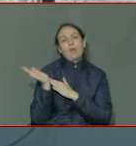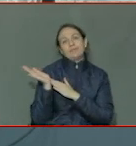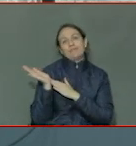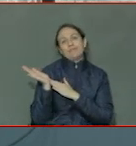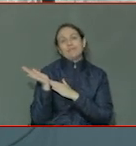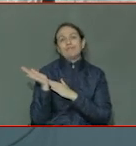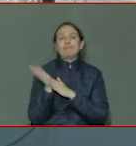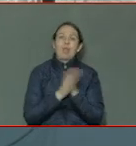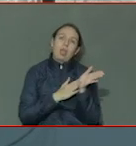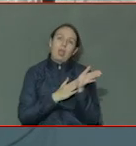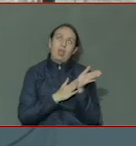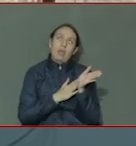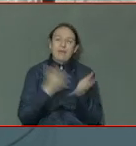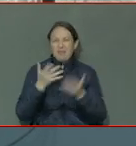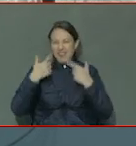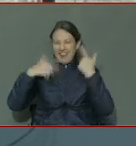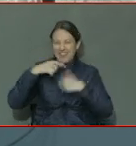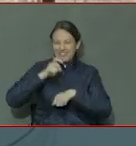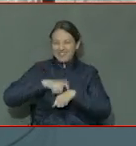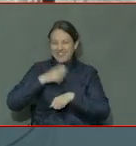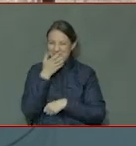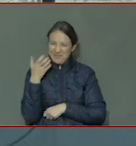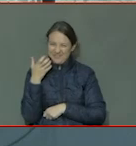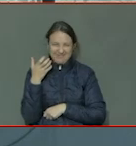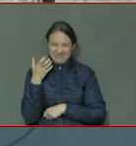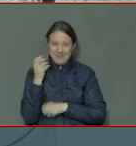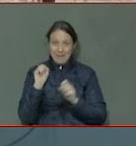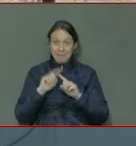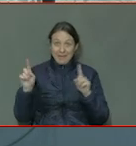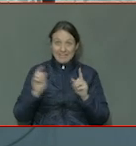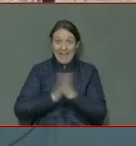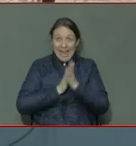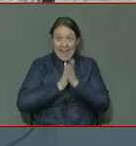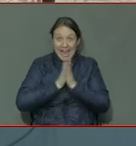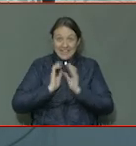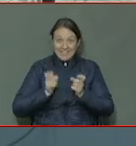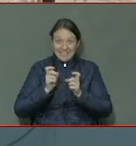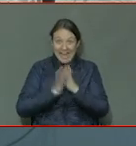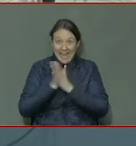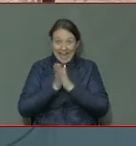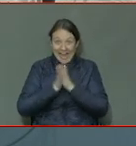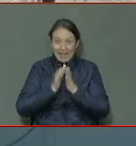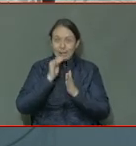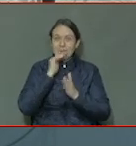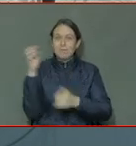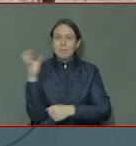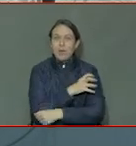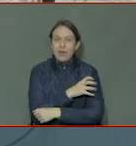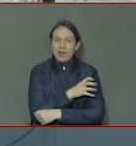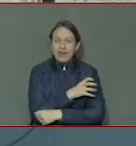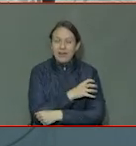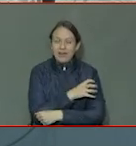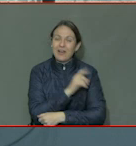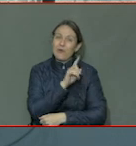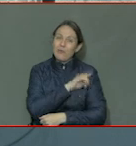maybe by lunch my hands will be warm. But if I do it like this, very fast, that is power, because it is